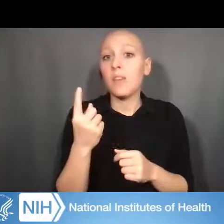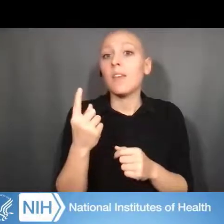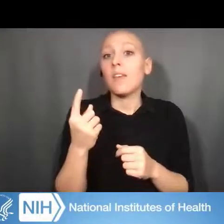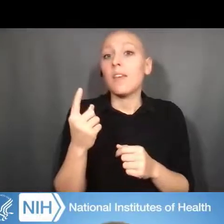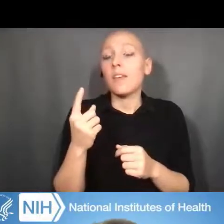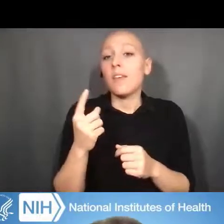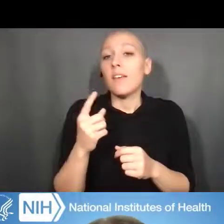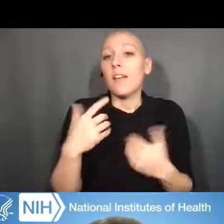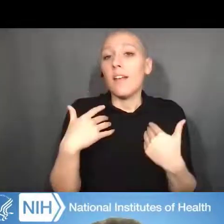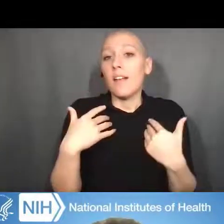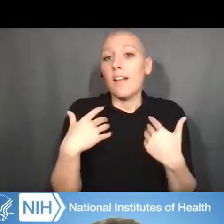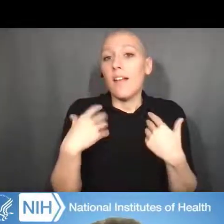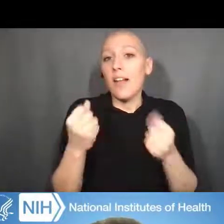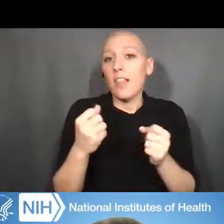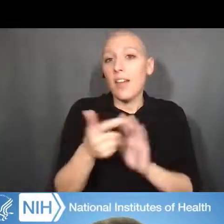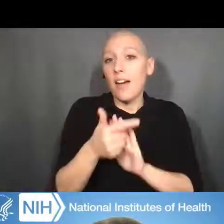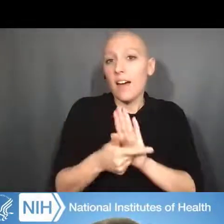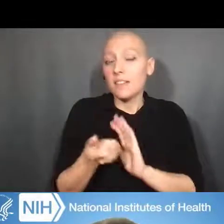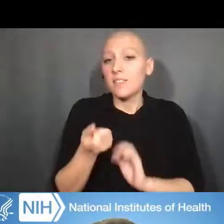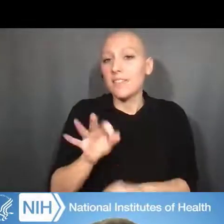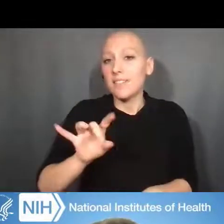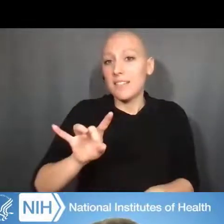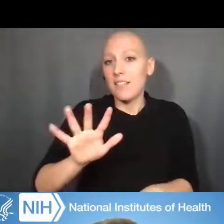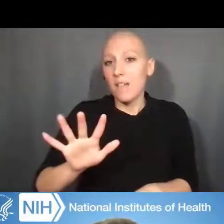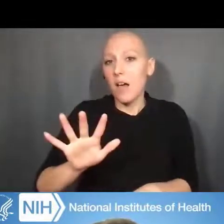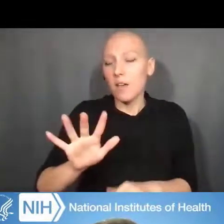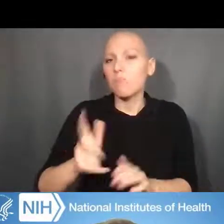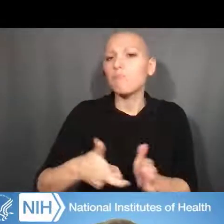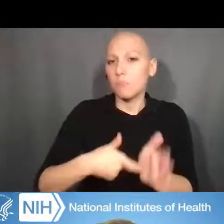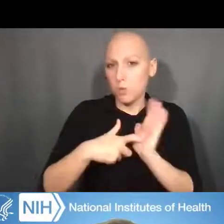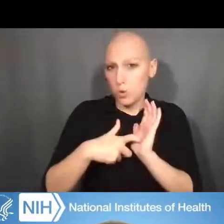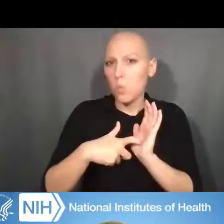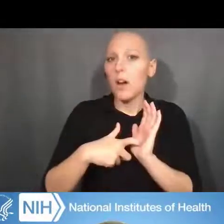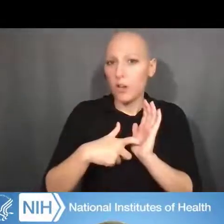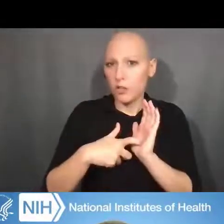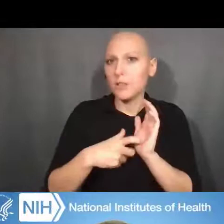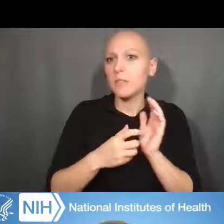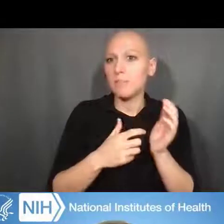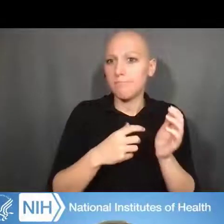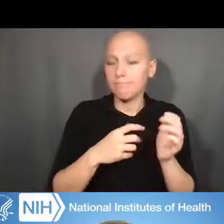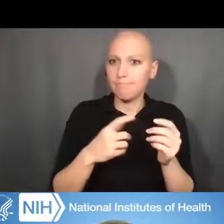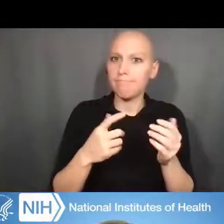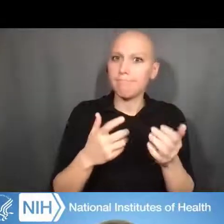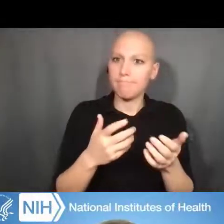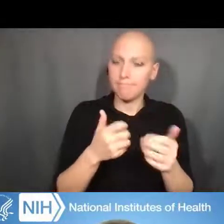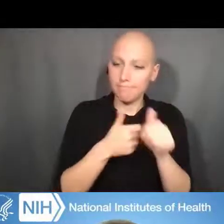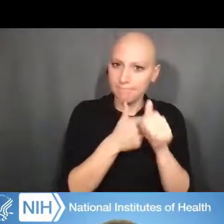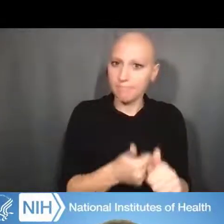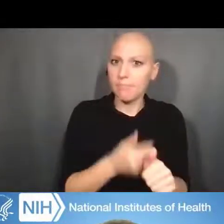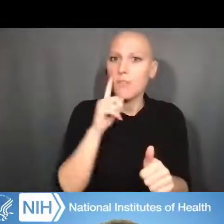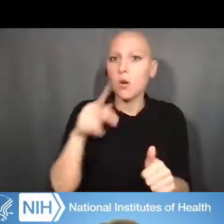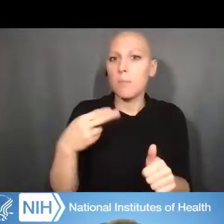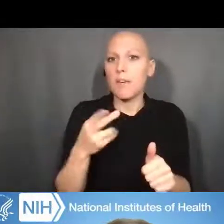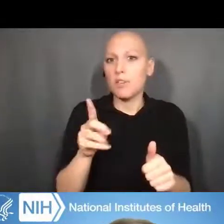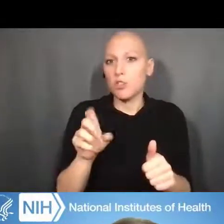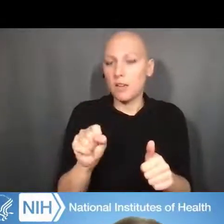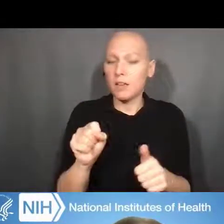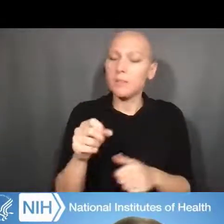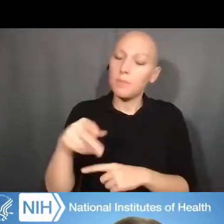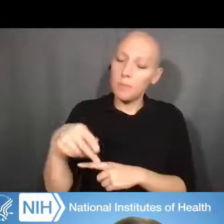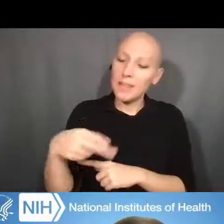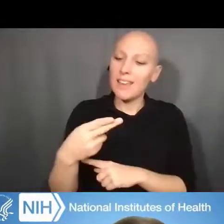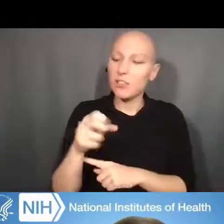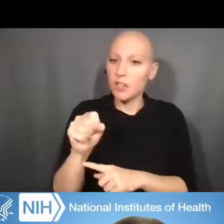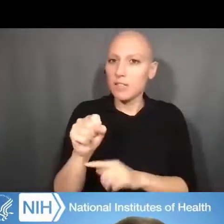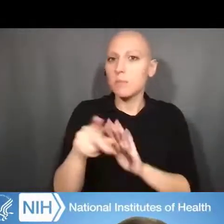provides a legislative mandate for the PHS policy, and the PHS policy requires institutions to base their